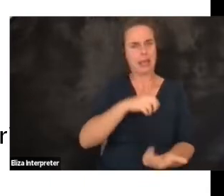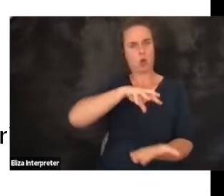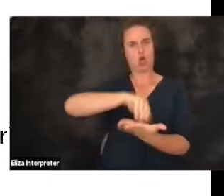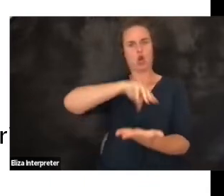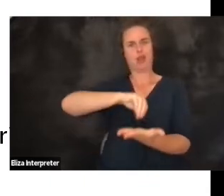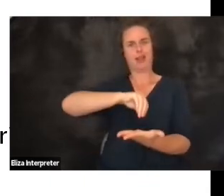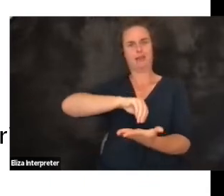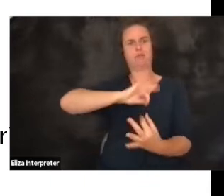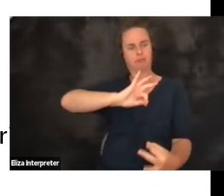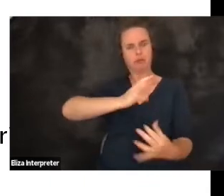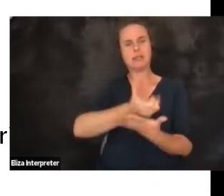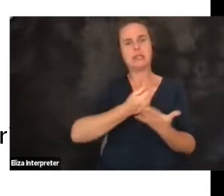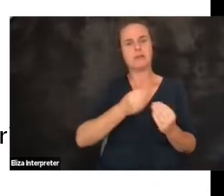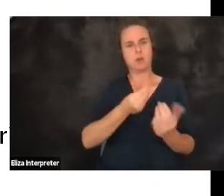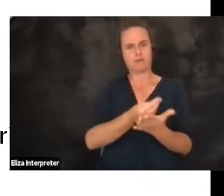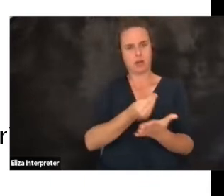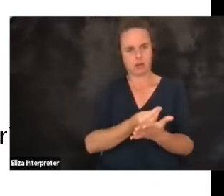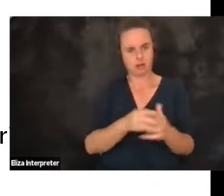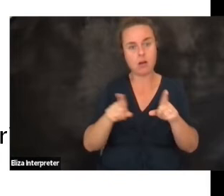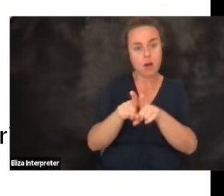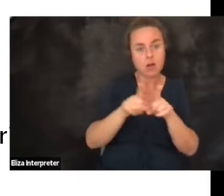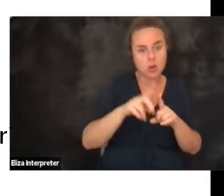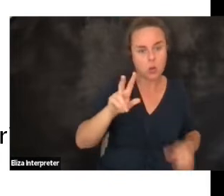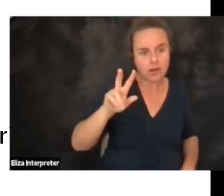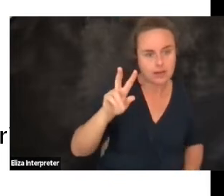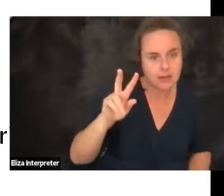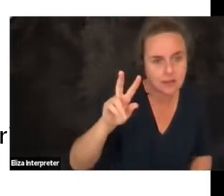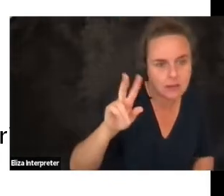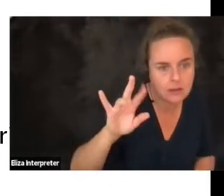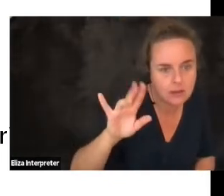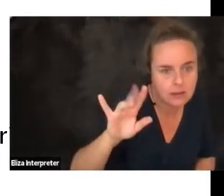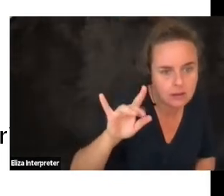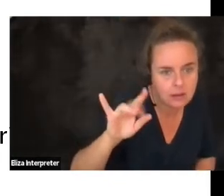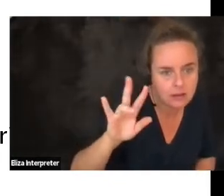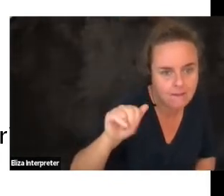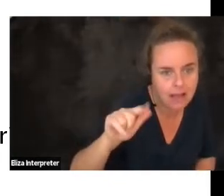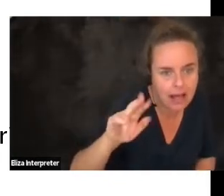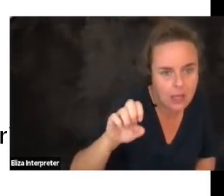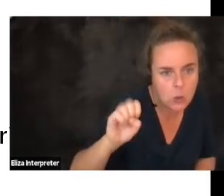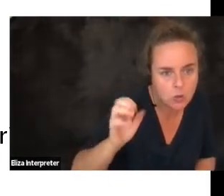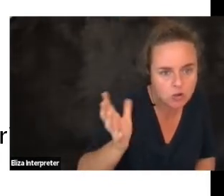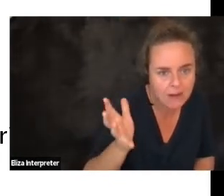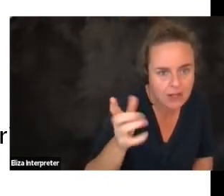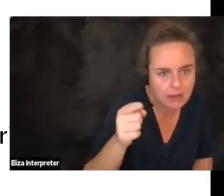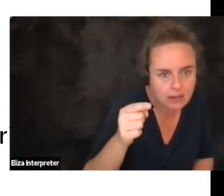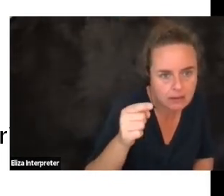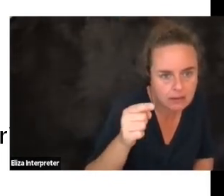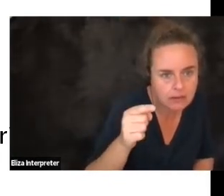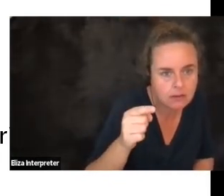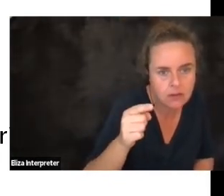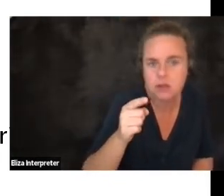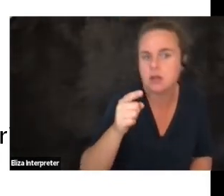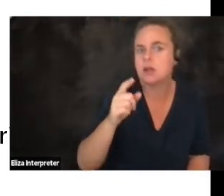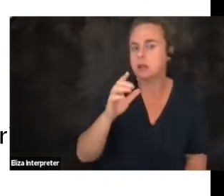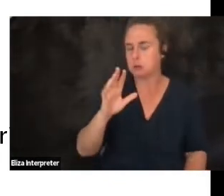And it was values-driven system. And so it was a network. So Greater Pearce Community Networks